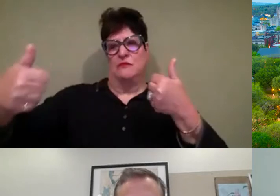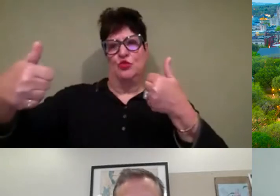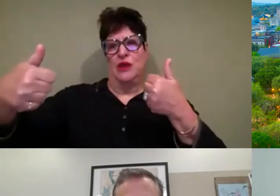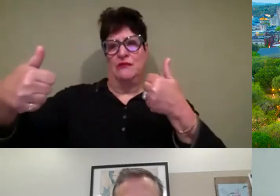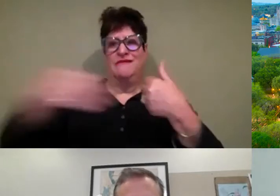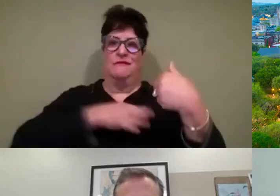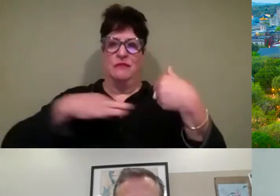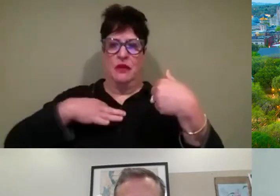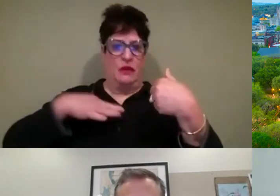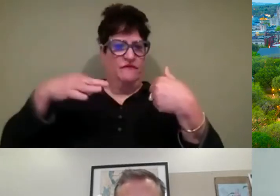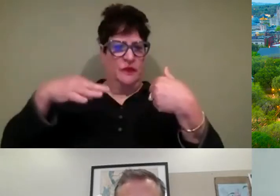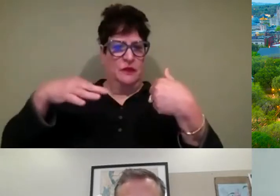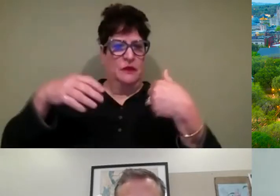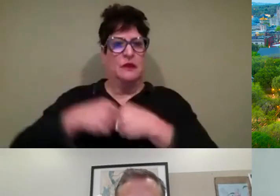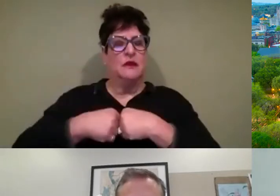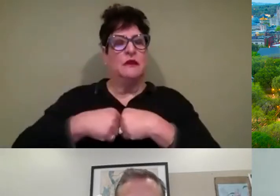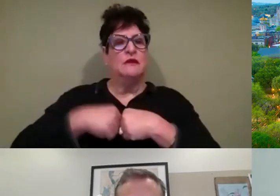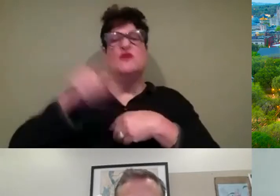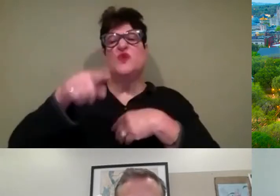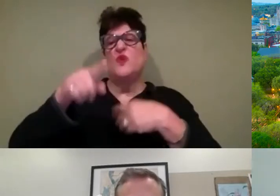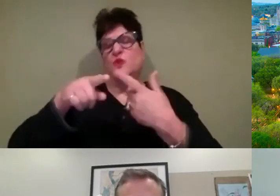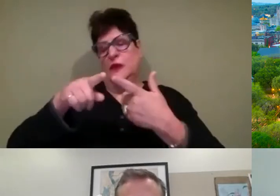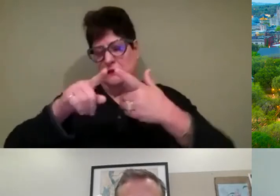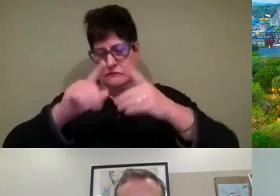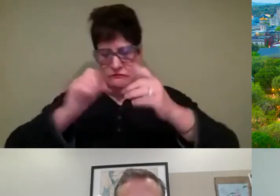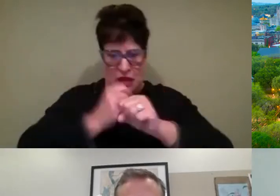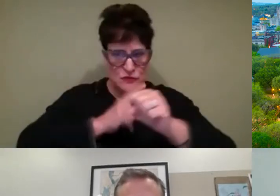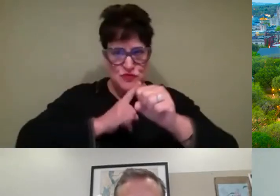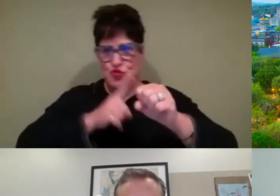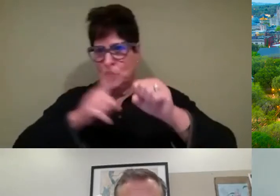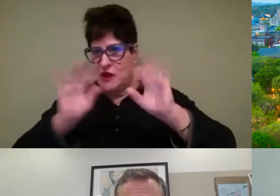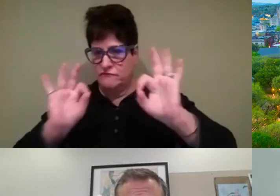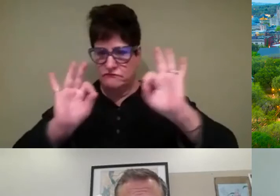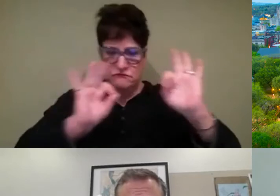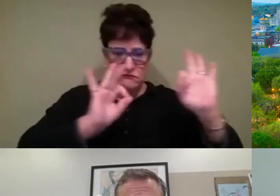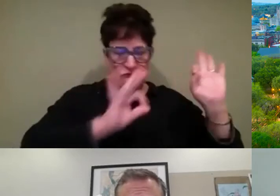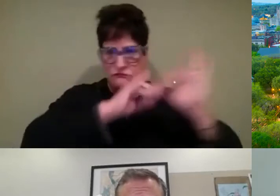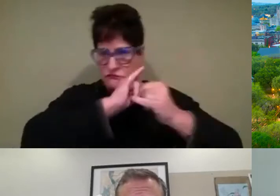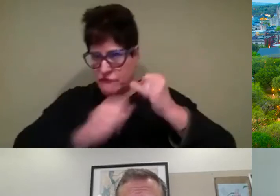staff. So we're finalizing those.